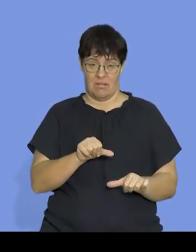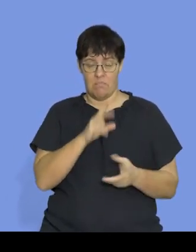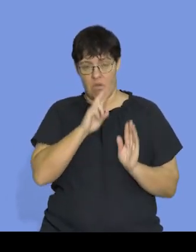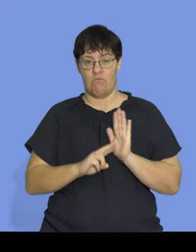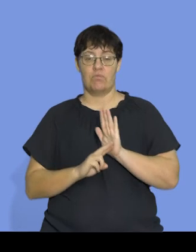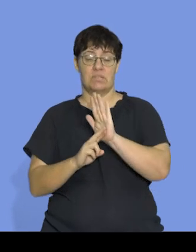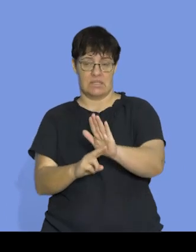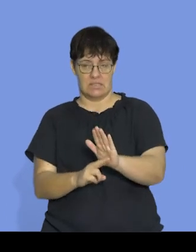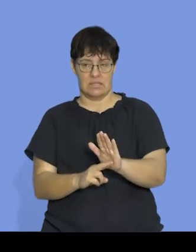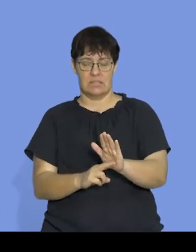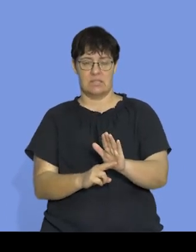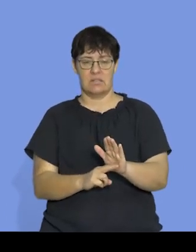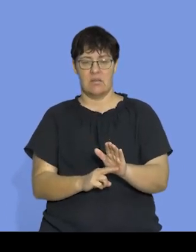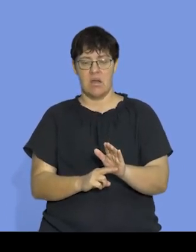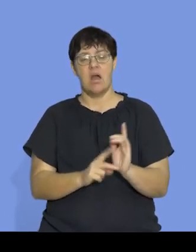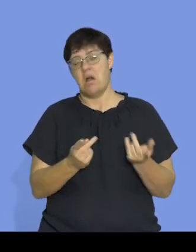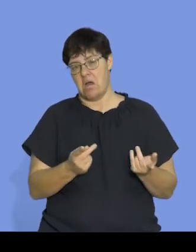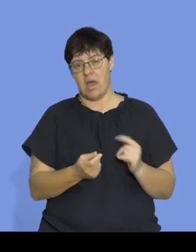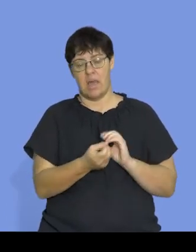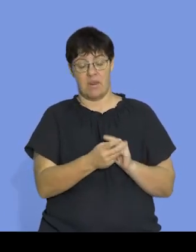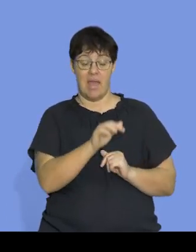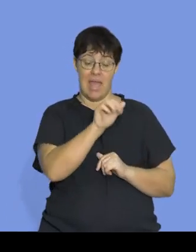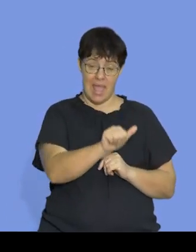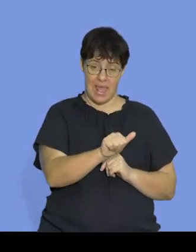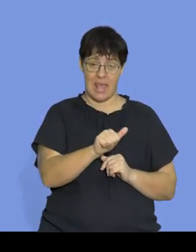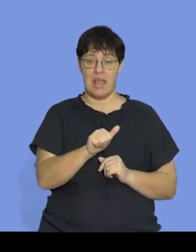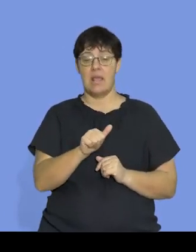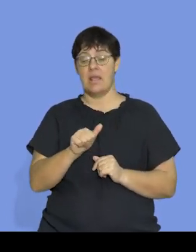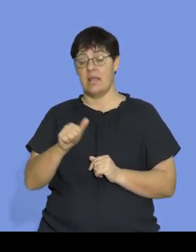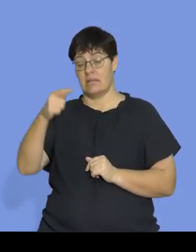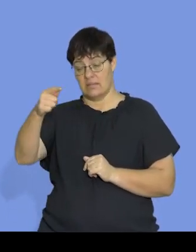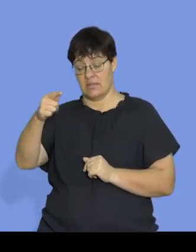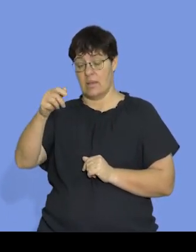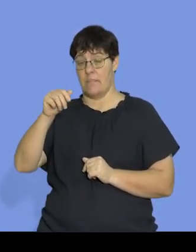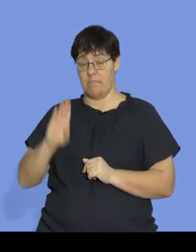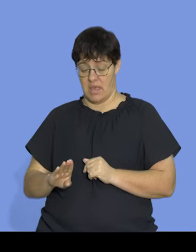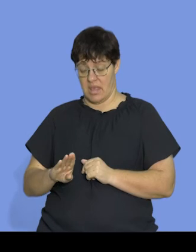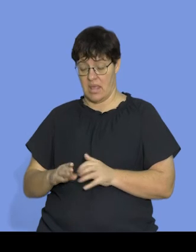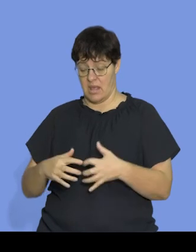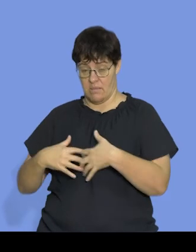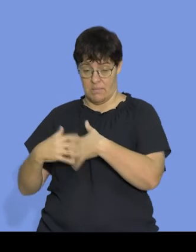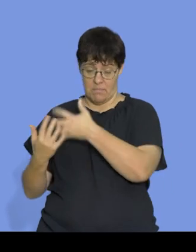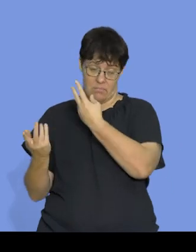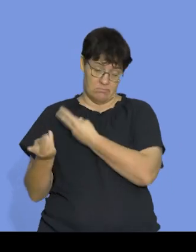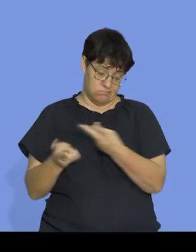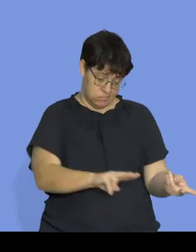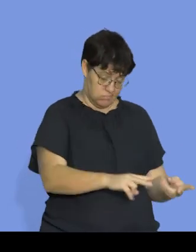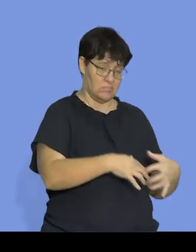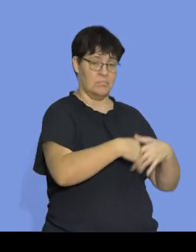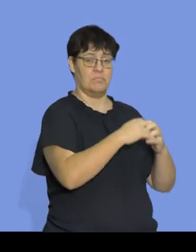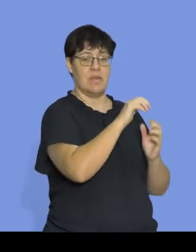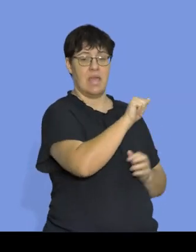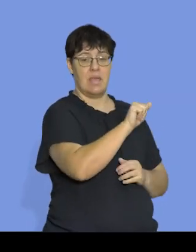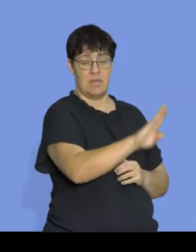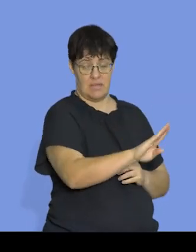represented by this hypothetical reaction where A reacts with B to give us AB, okay? Right, it's a chemical change. And